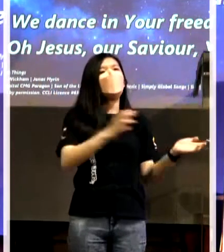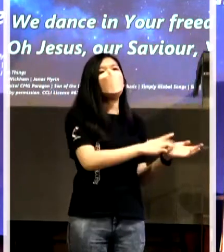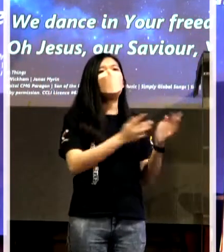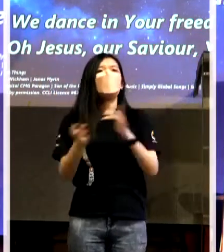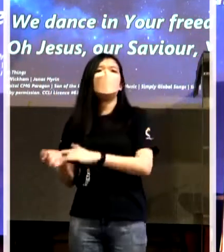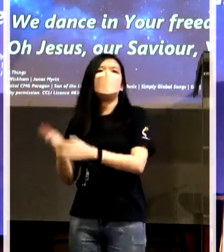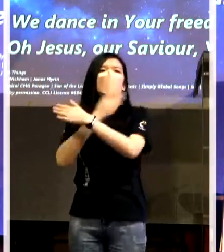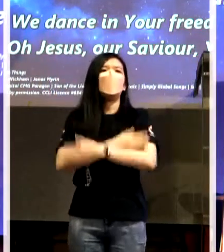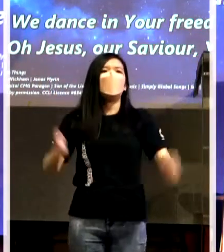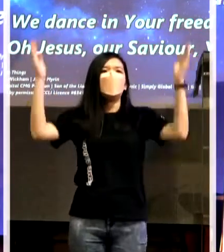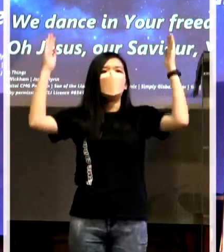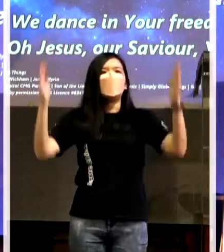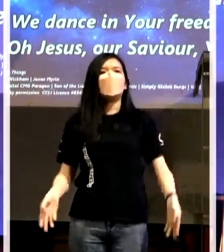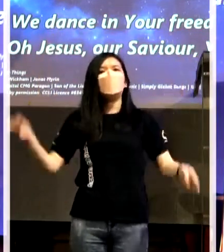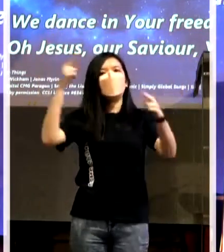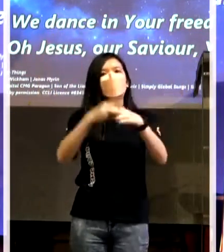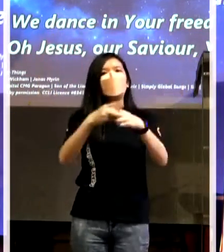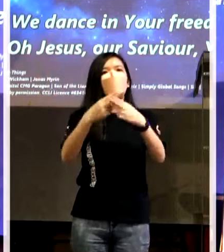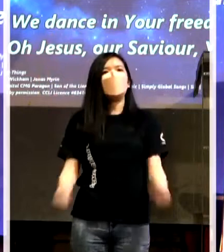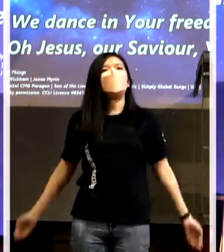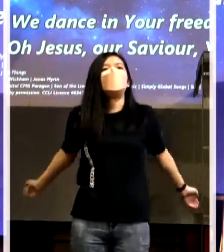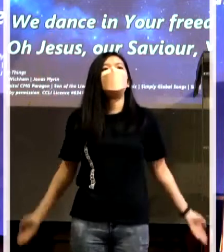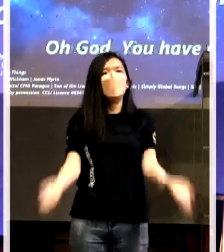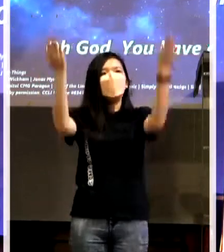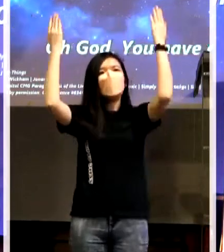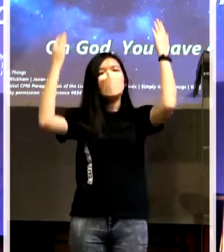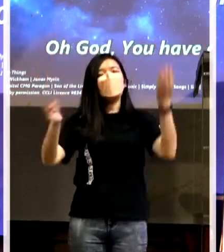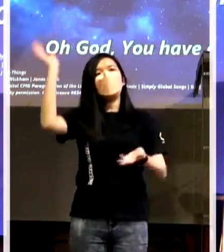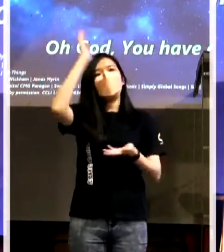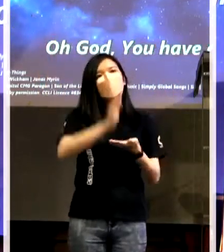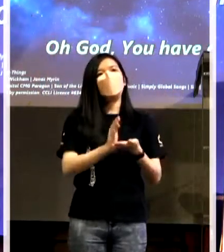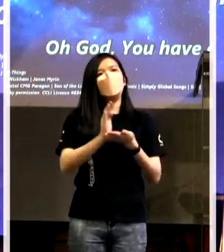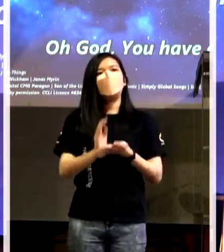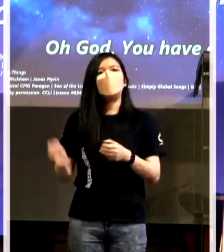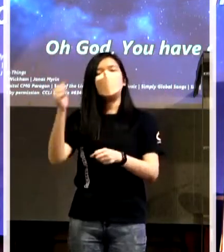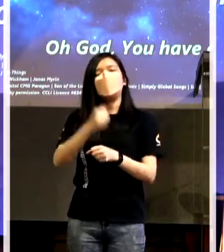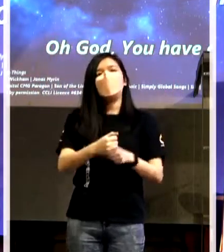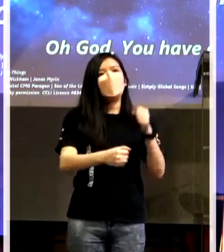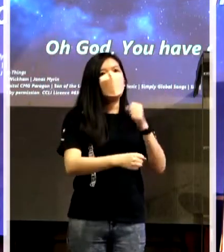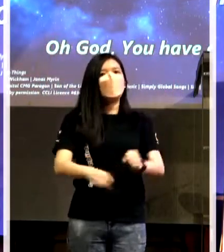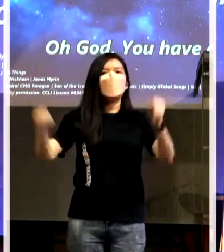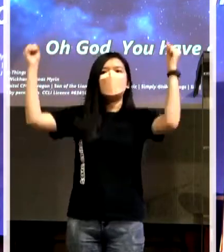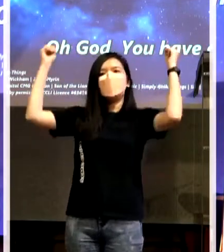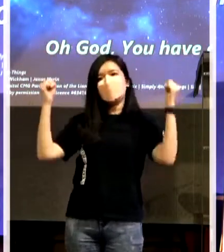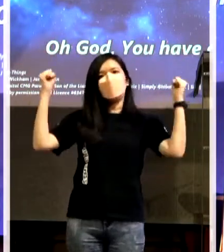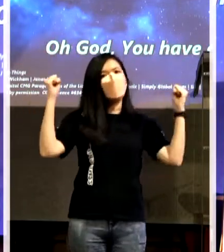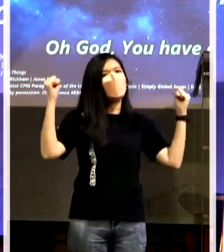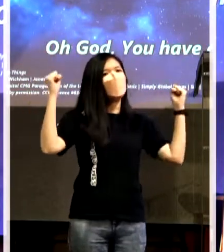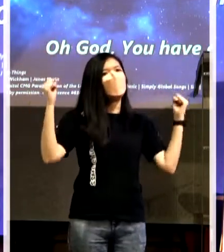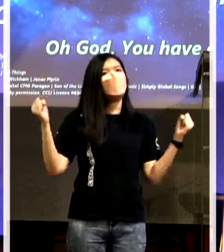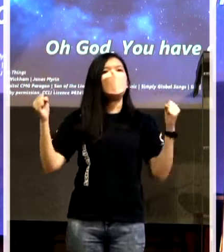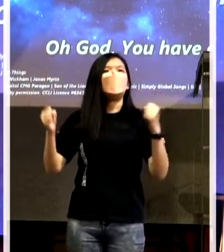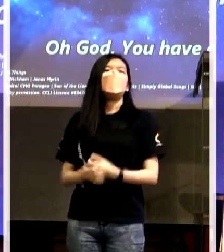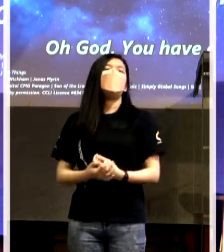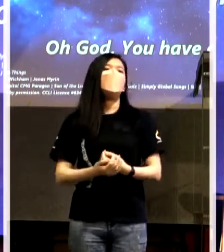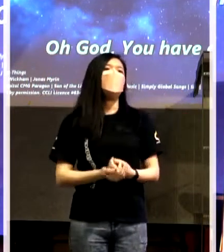Oh Jesus, our Savior, your name lifted high. Oh God, you have done great